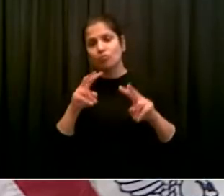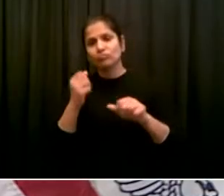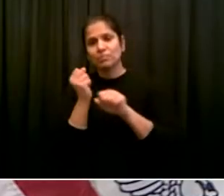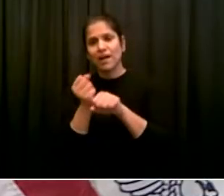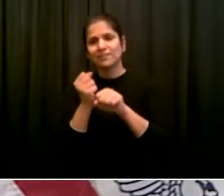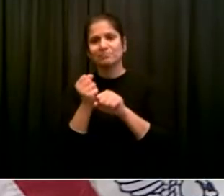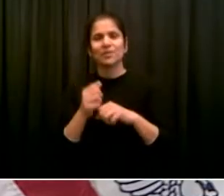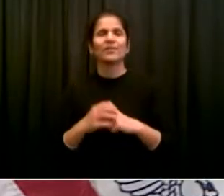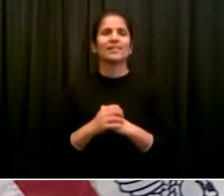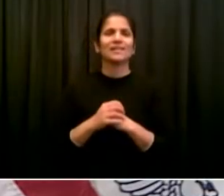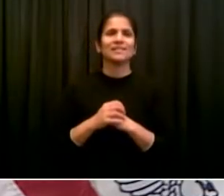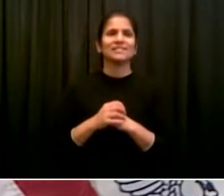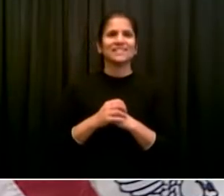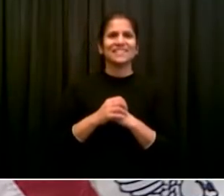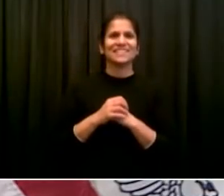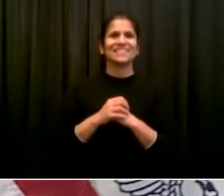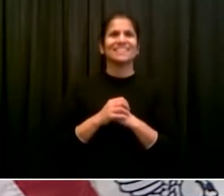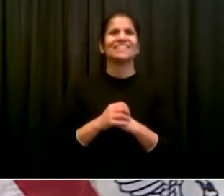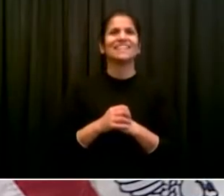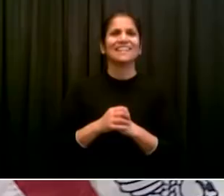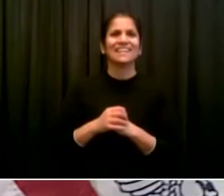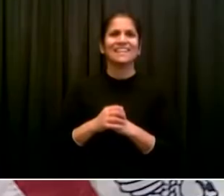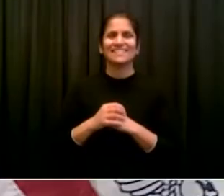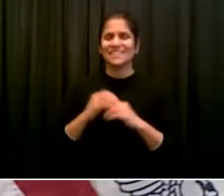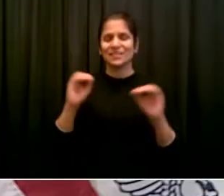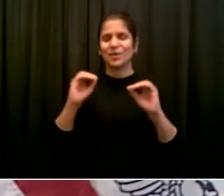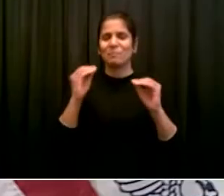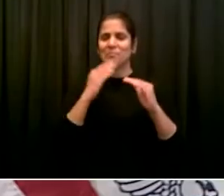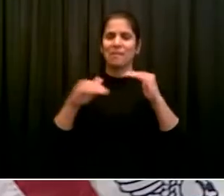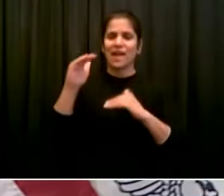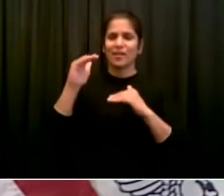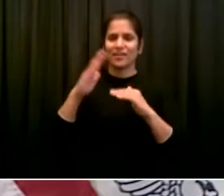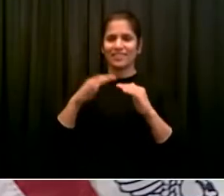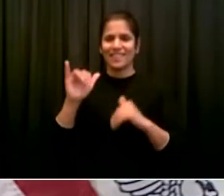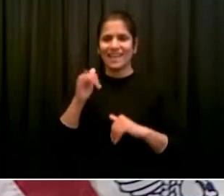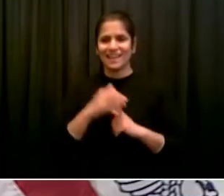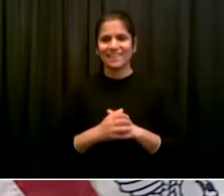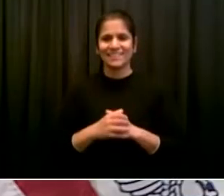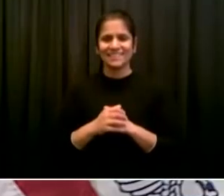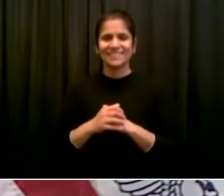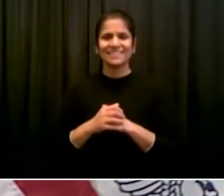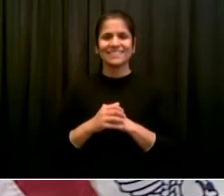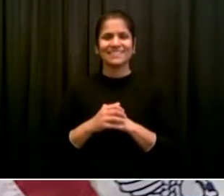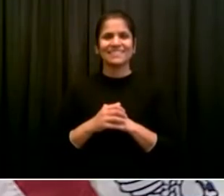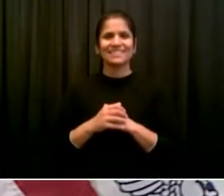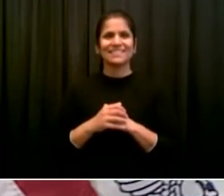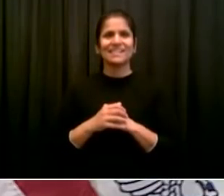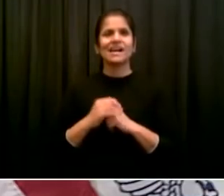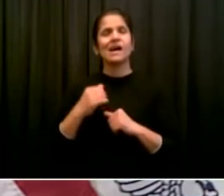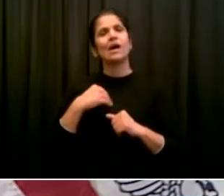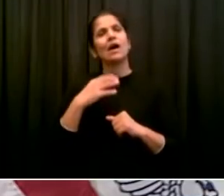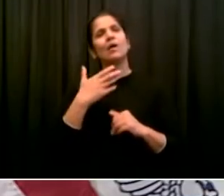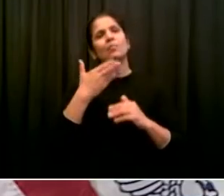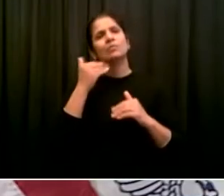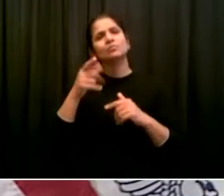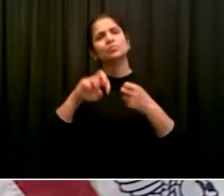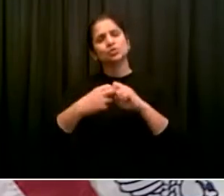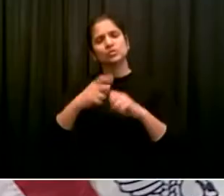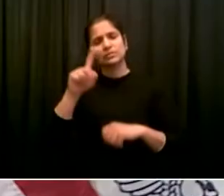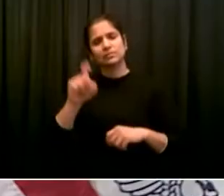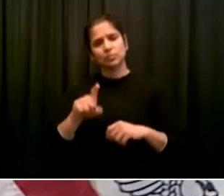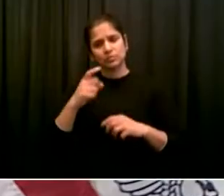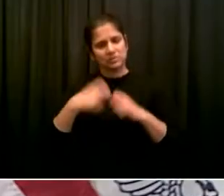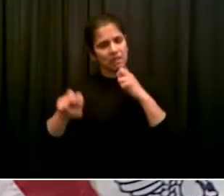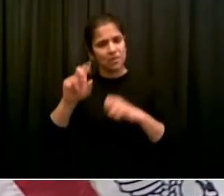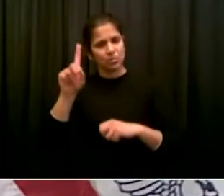can't get better than that. Amen. But let me ask you a couple of difficult questions, if you will. It's not going to come